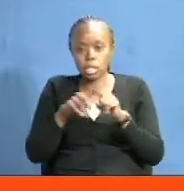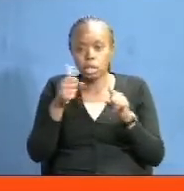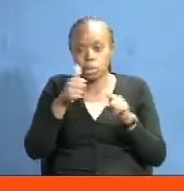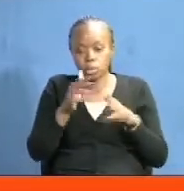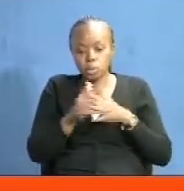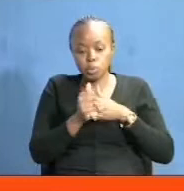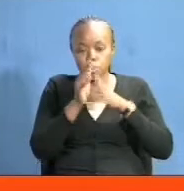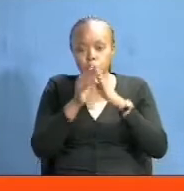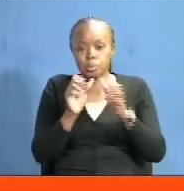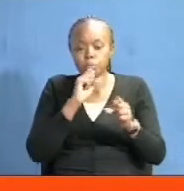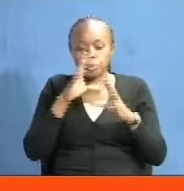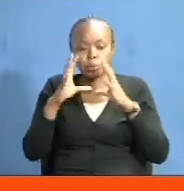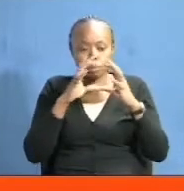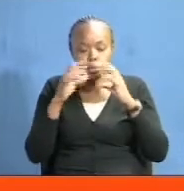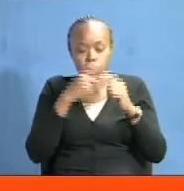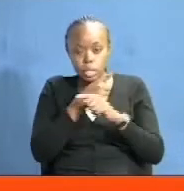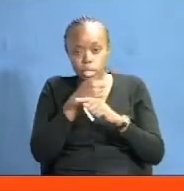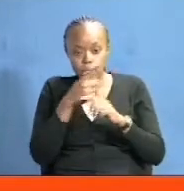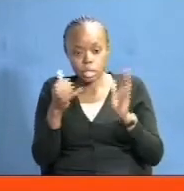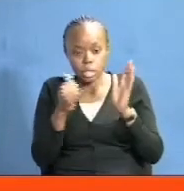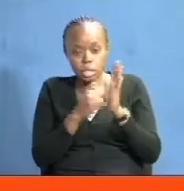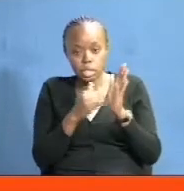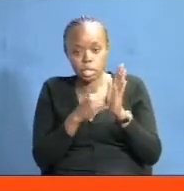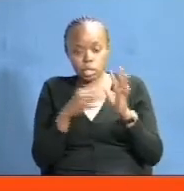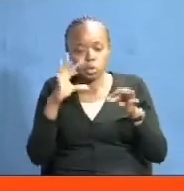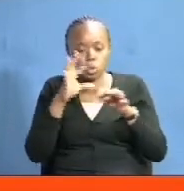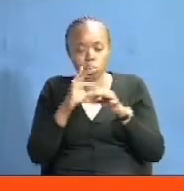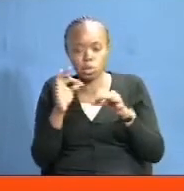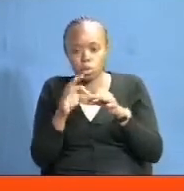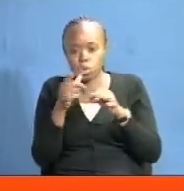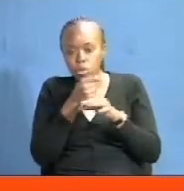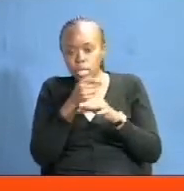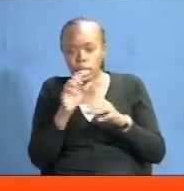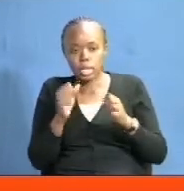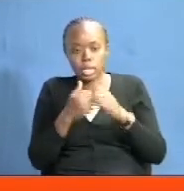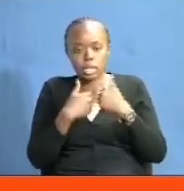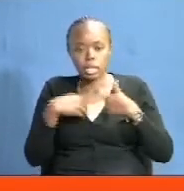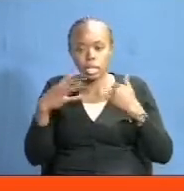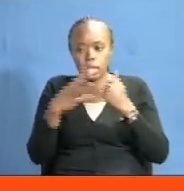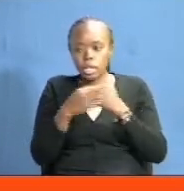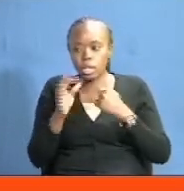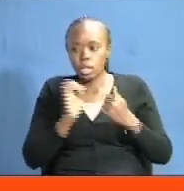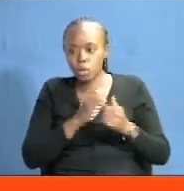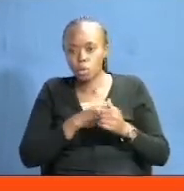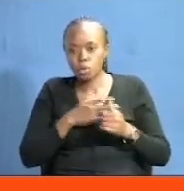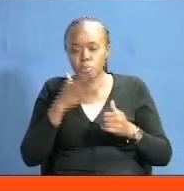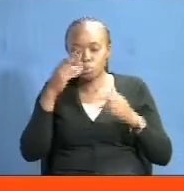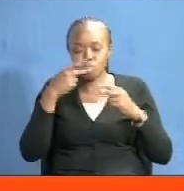leaders should speak to these issues. Right. These issues affect comrades. They do not affect just our parents.